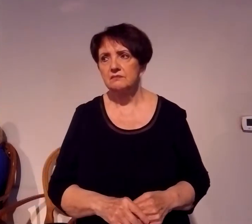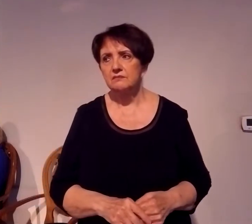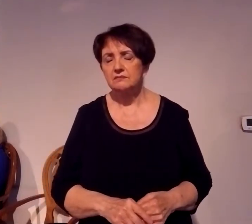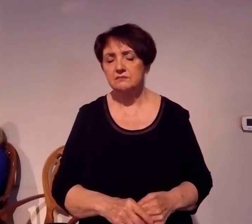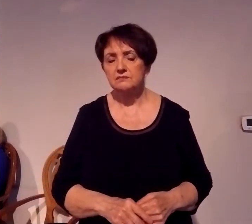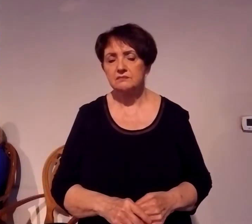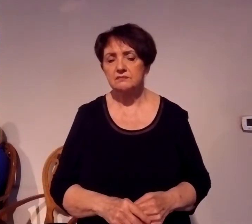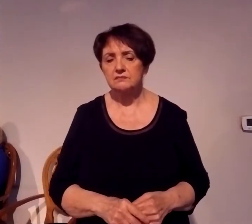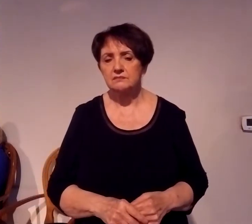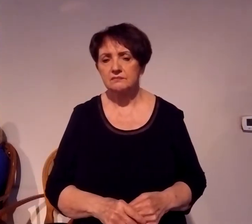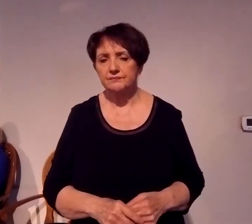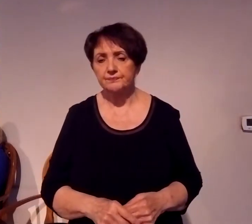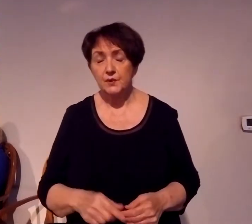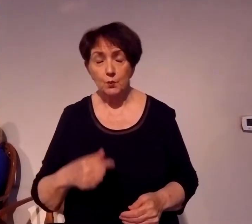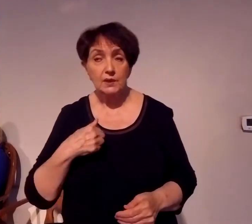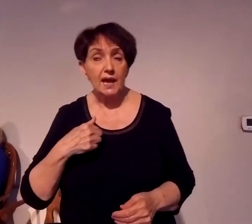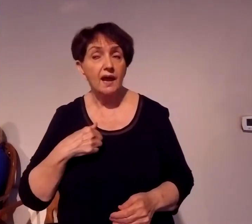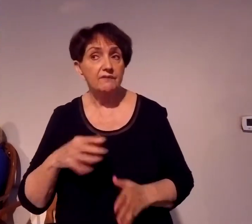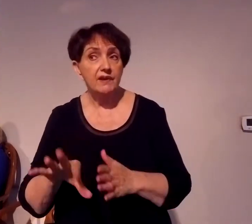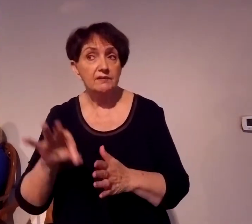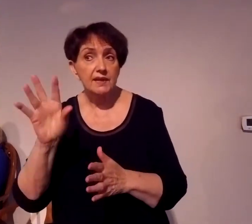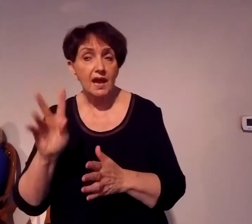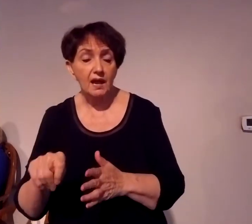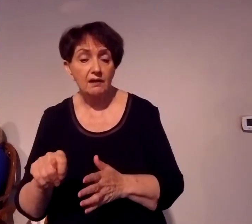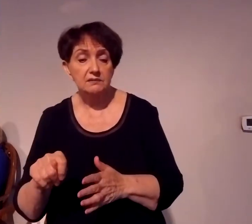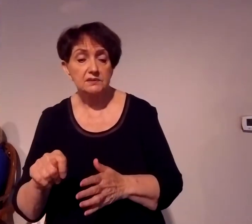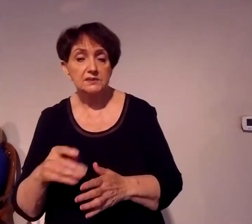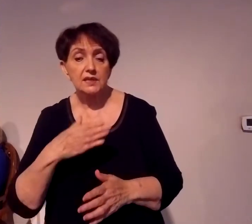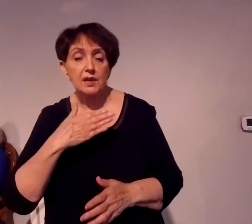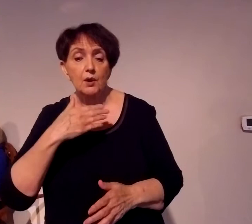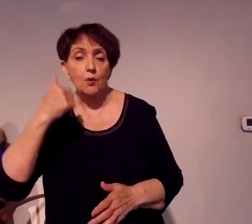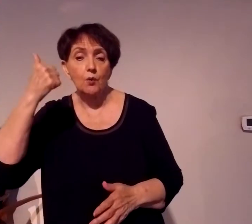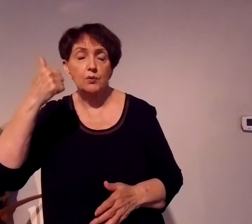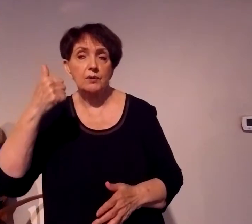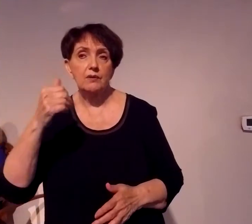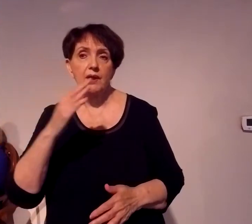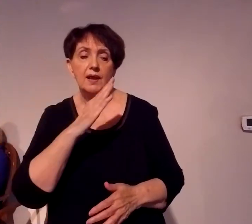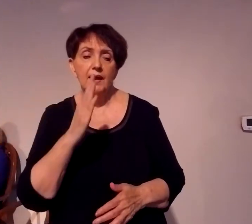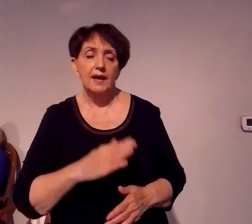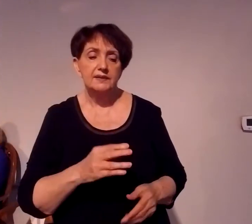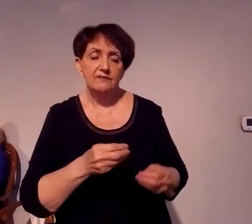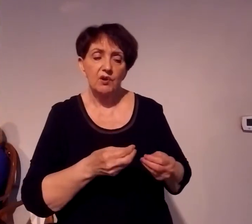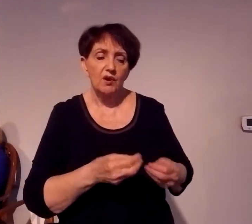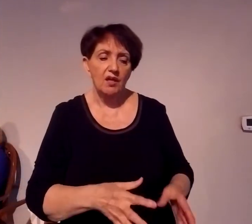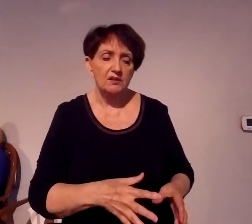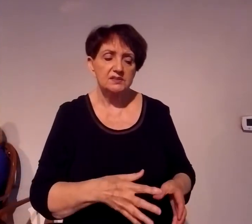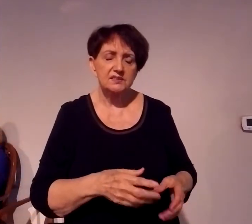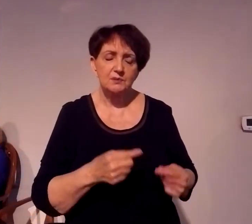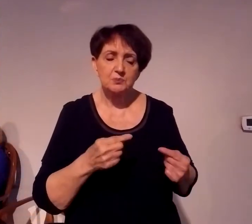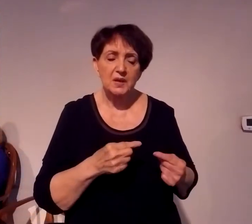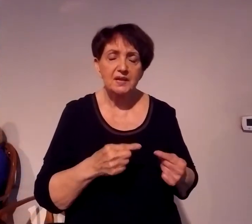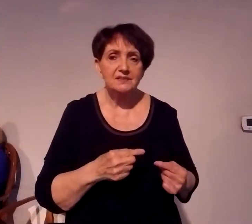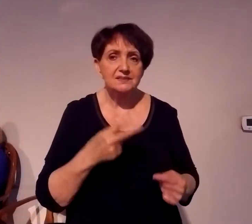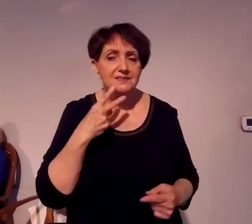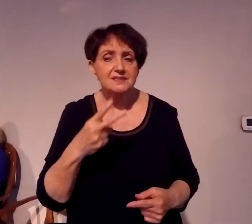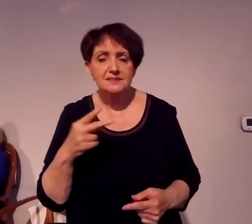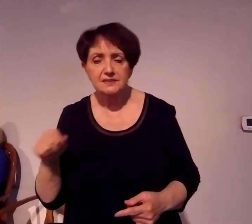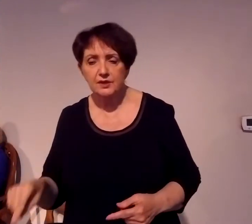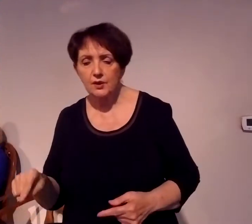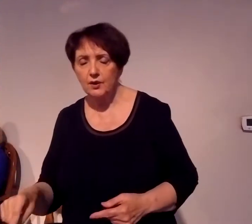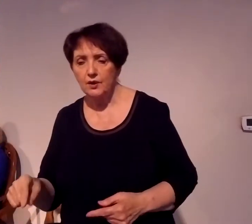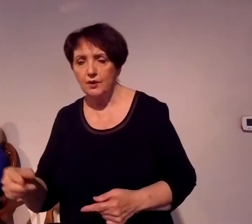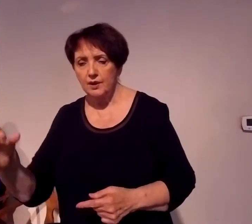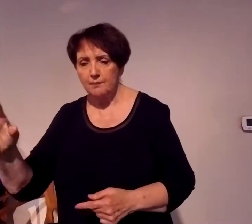What I discovered as I grew older was that I never lost that aching to see my mother return safe and